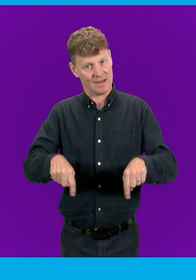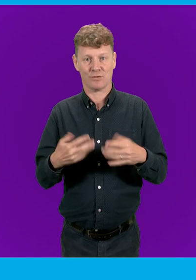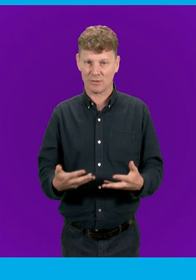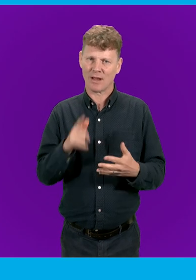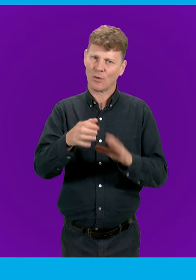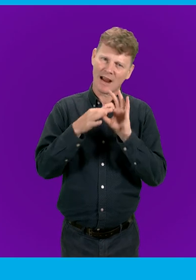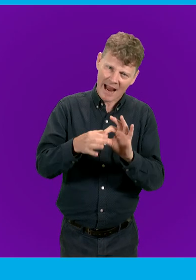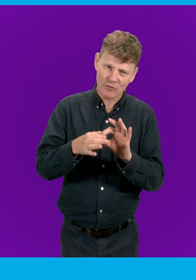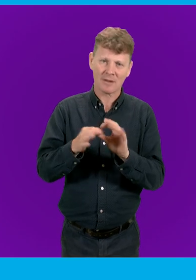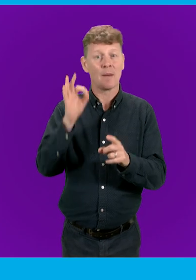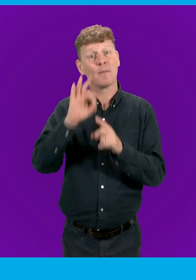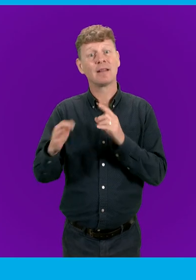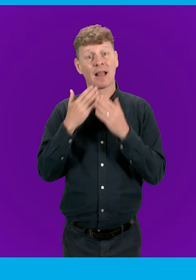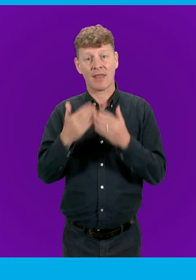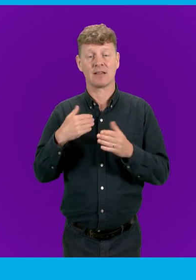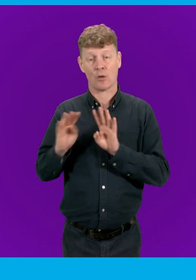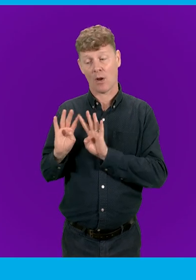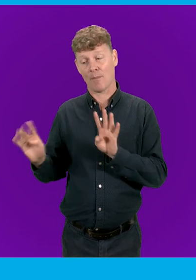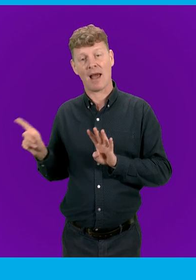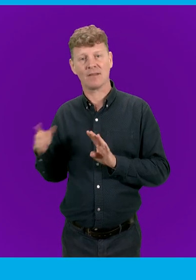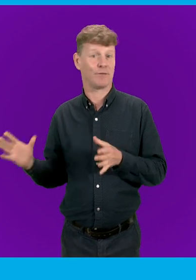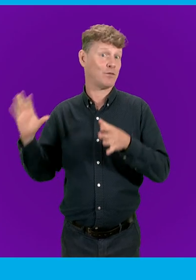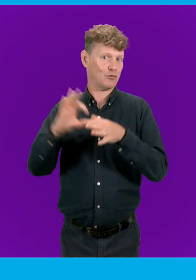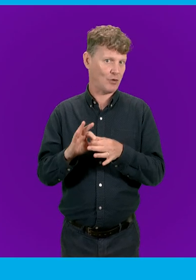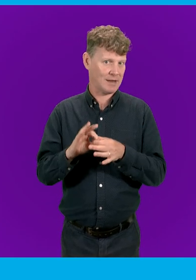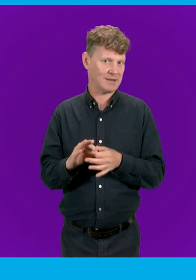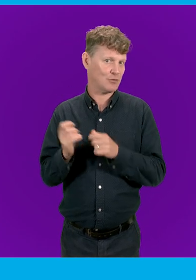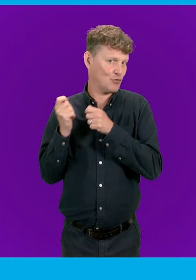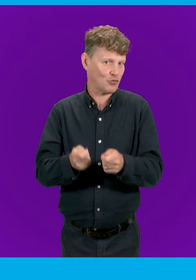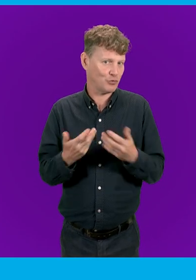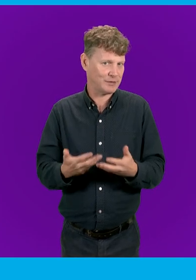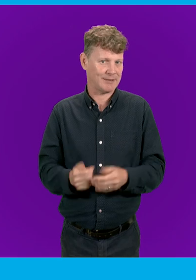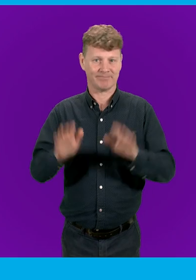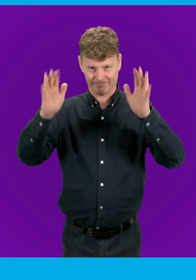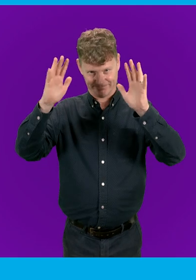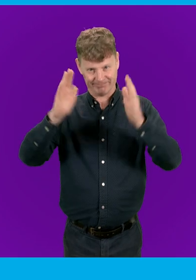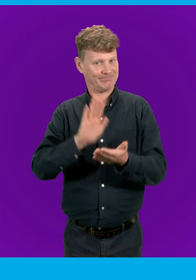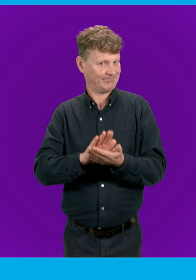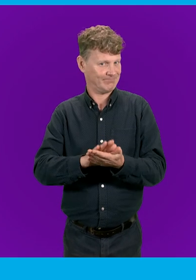engagement, and a particular thanks to our panellists for joining us and contributing today. So thank you.